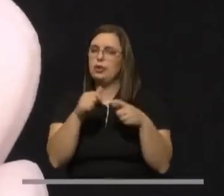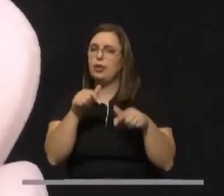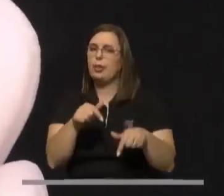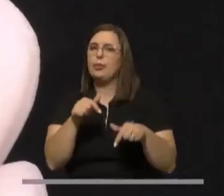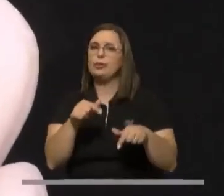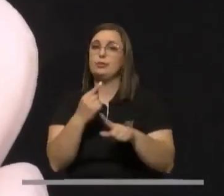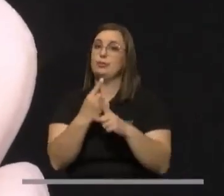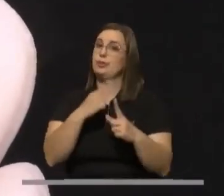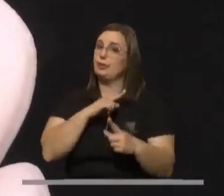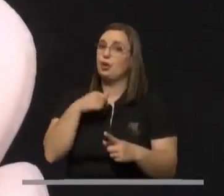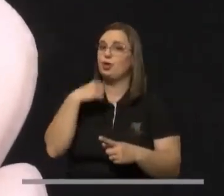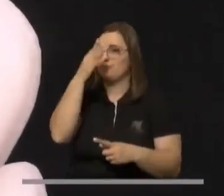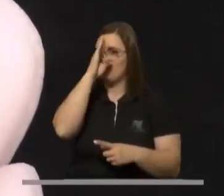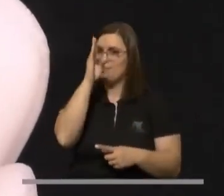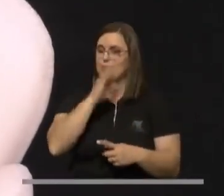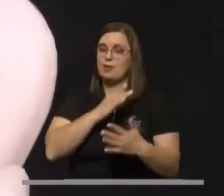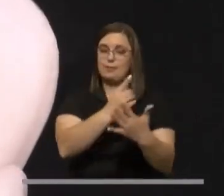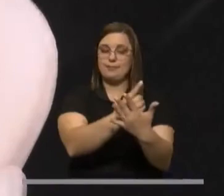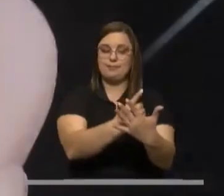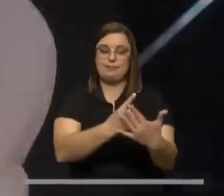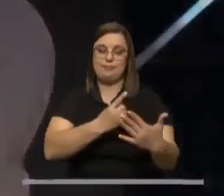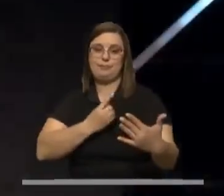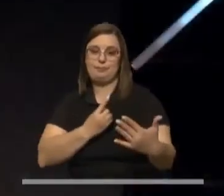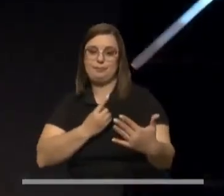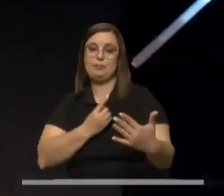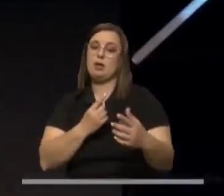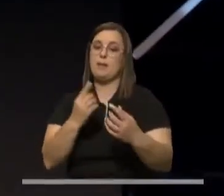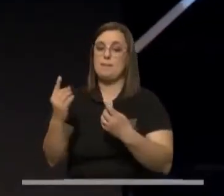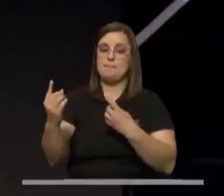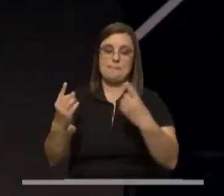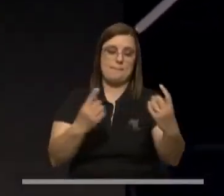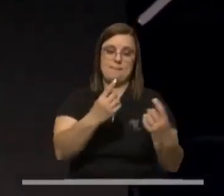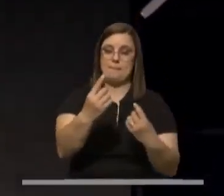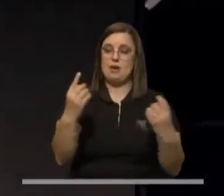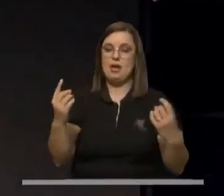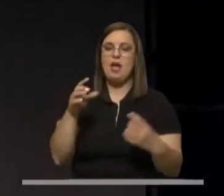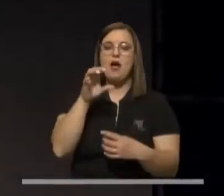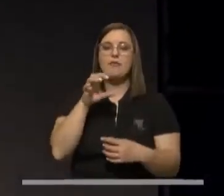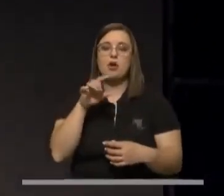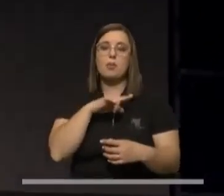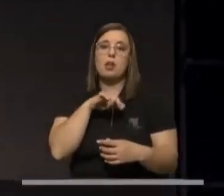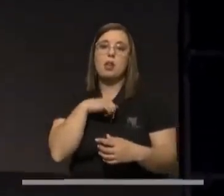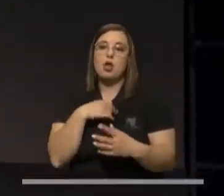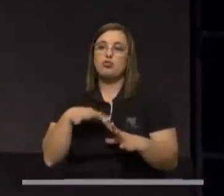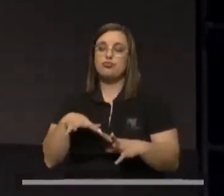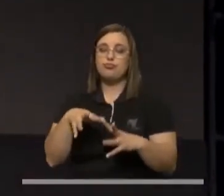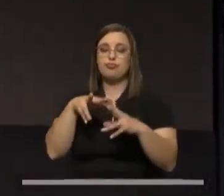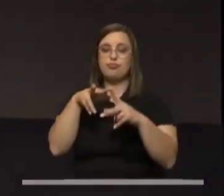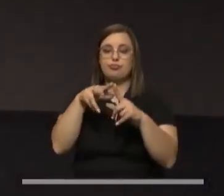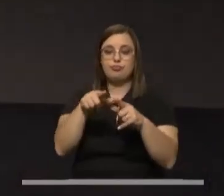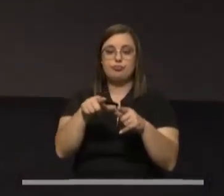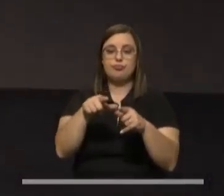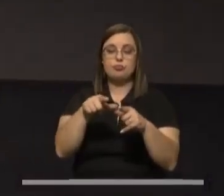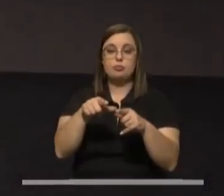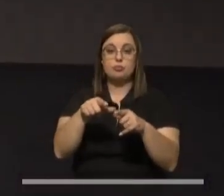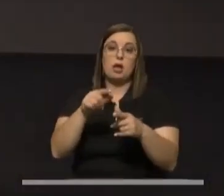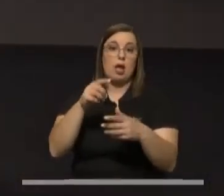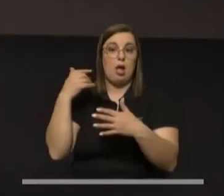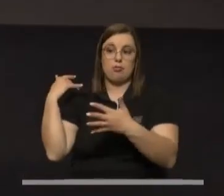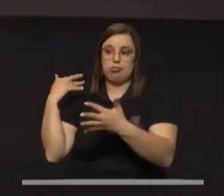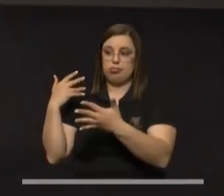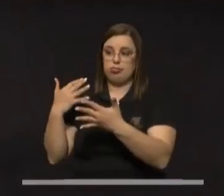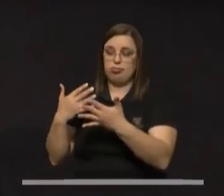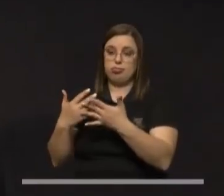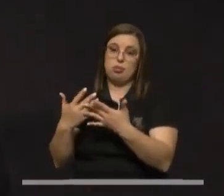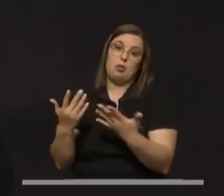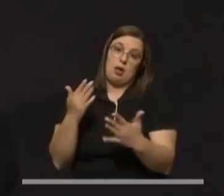to counter this in the societies we live in, because we live in a very individualistic society. The